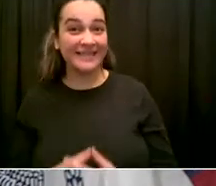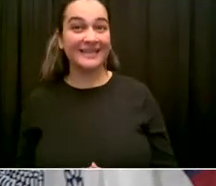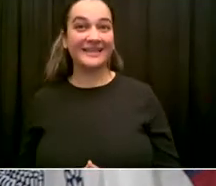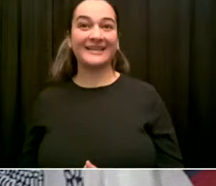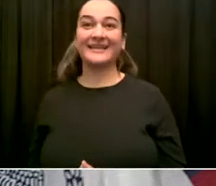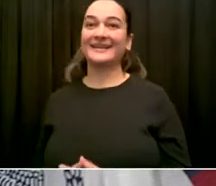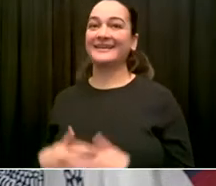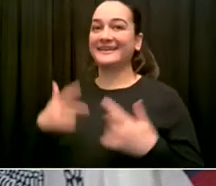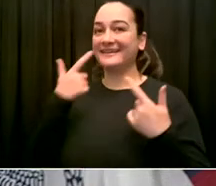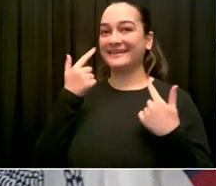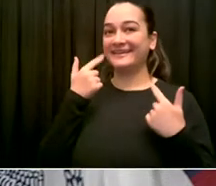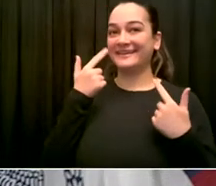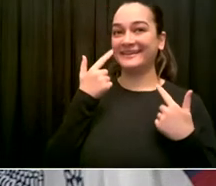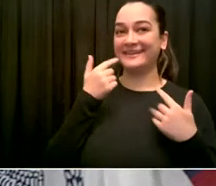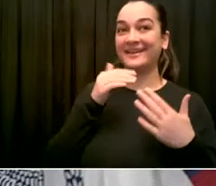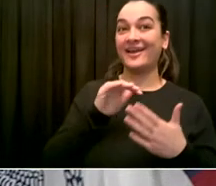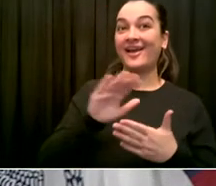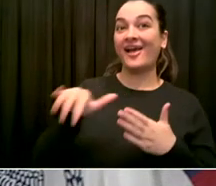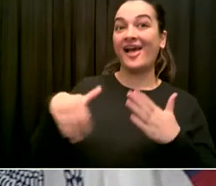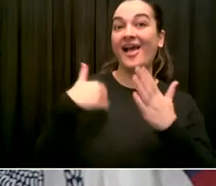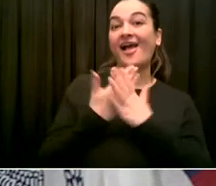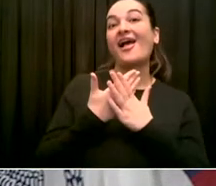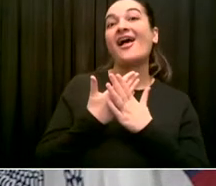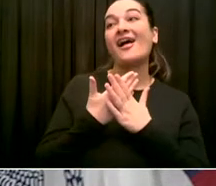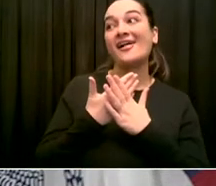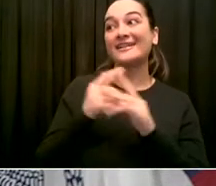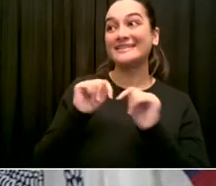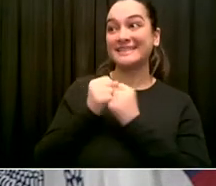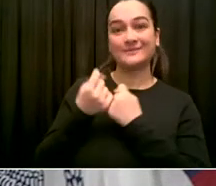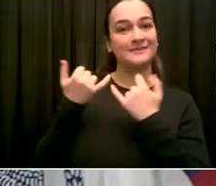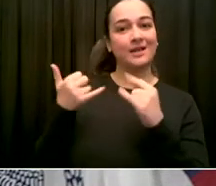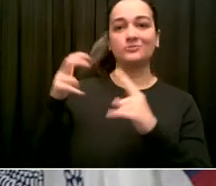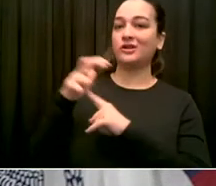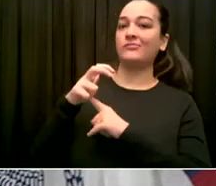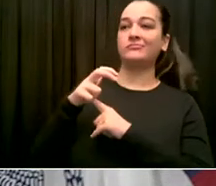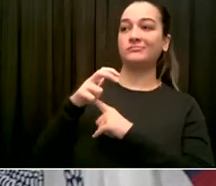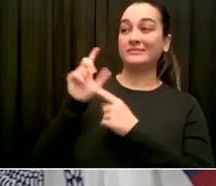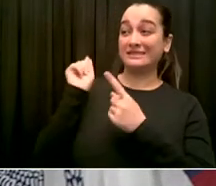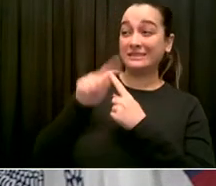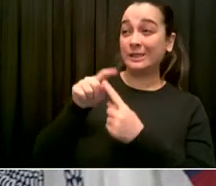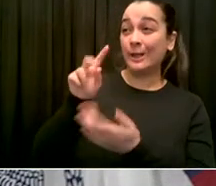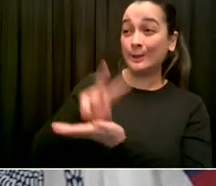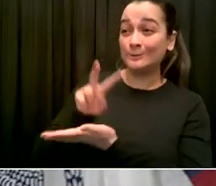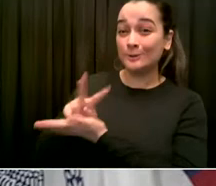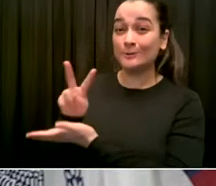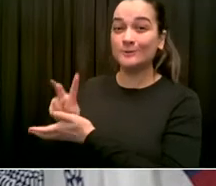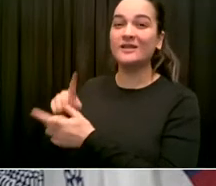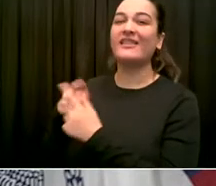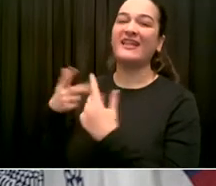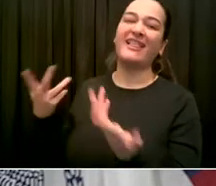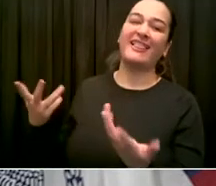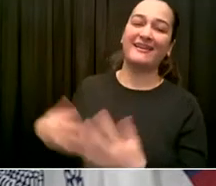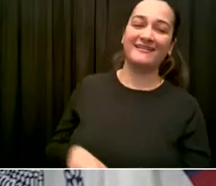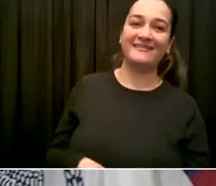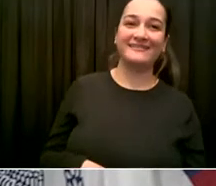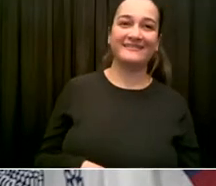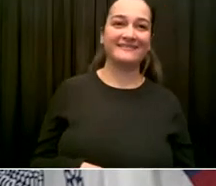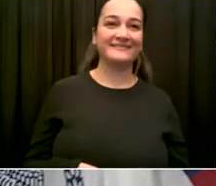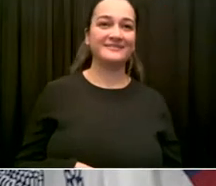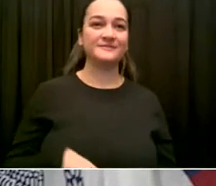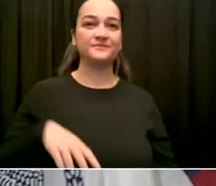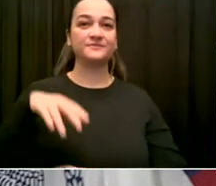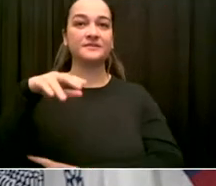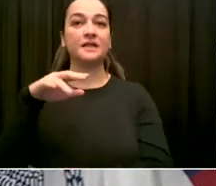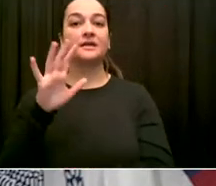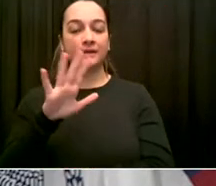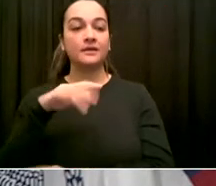I'm sure you saw the Times article last night that went into detail on the governor's book deal. Looks to be $4 million. There's a